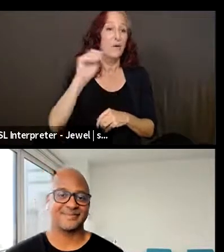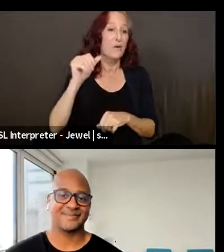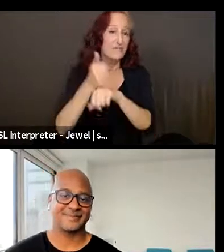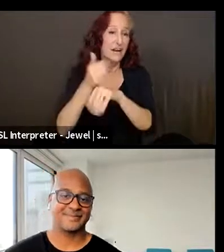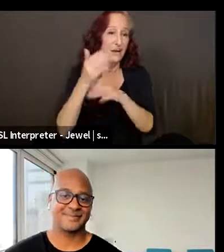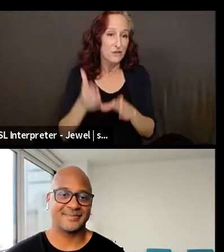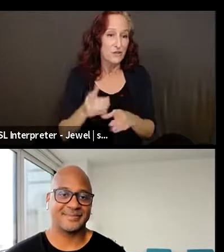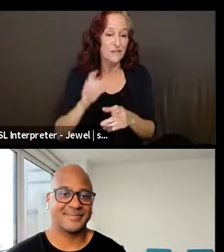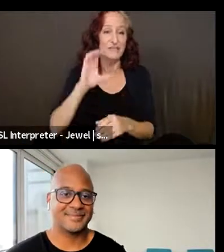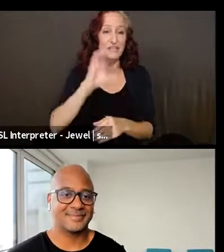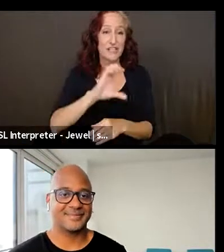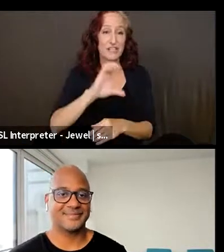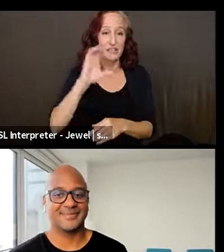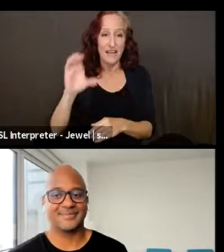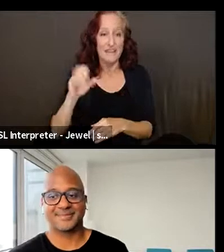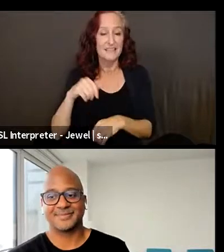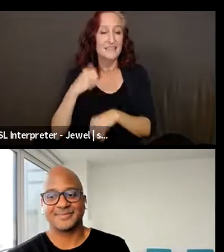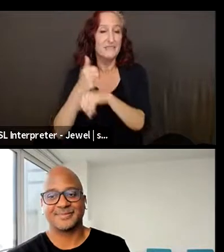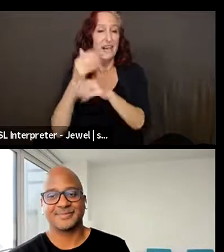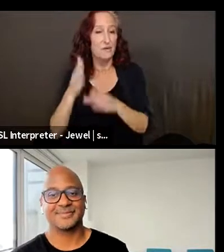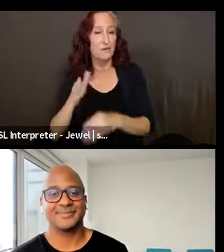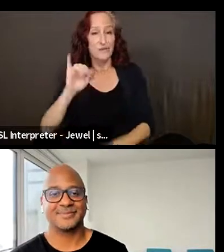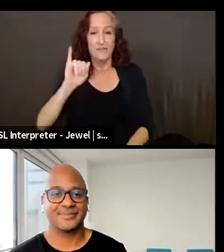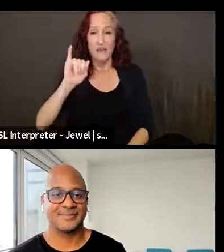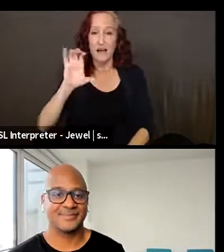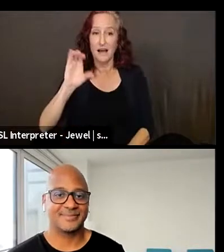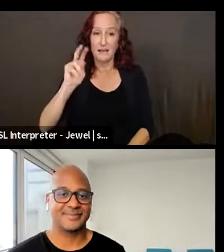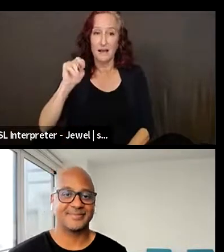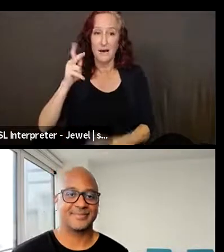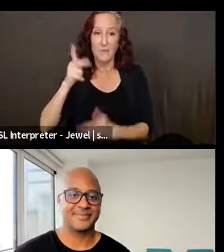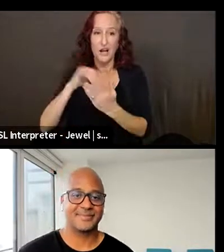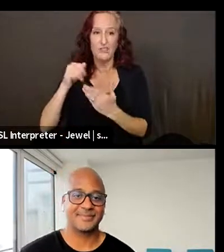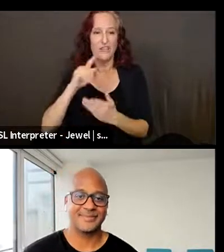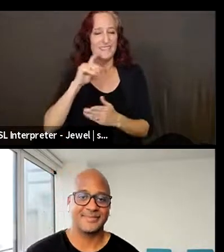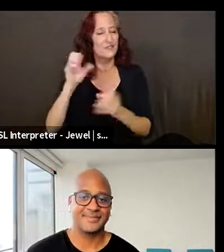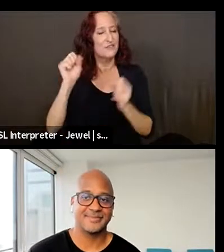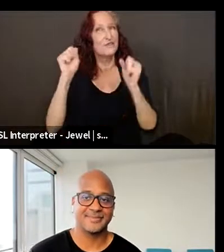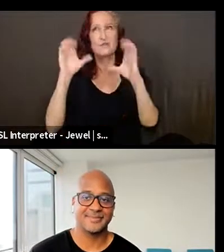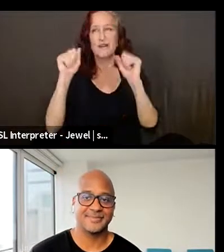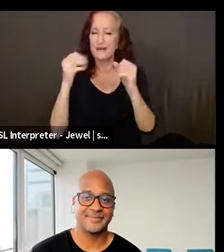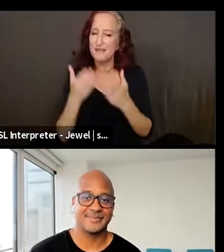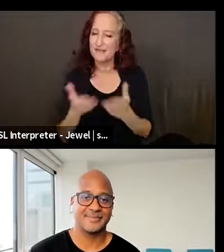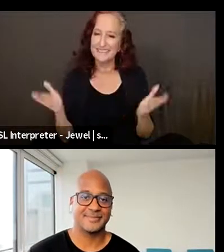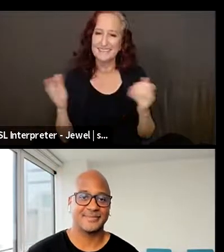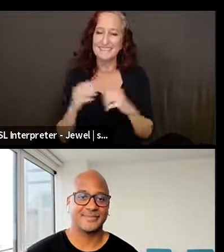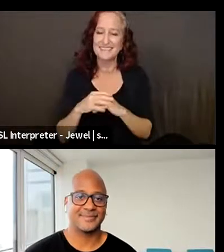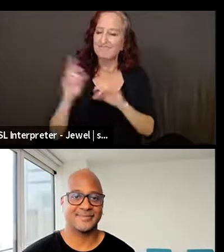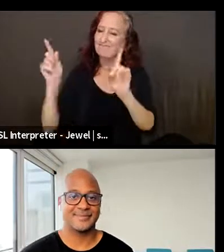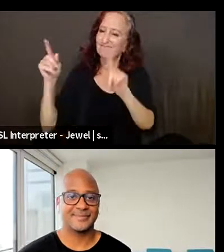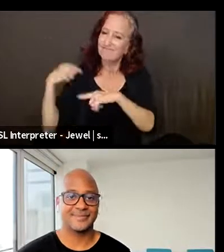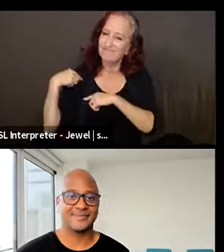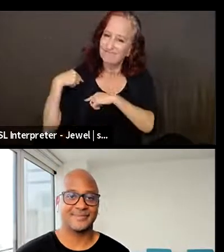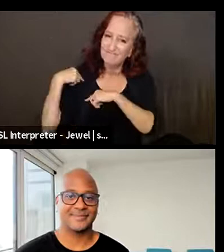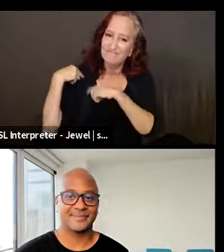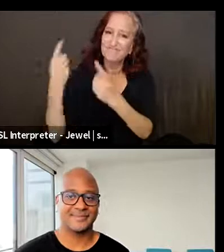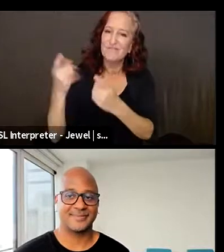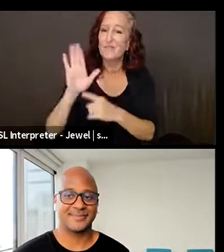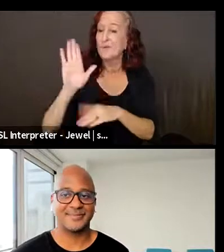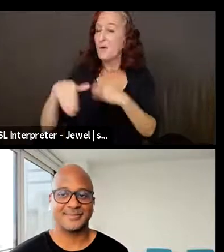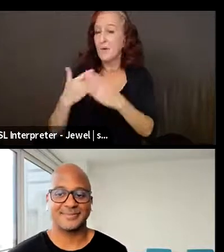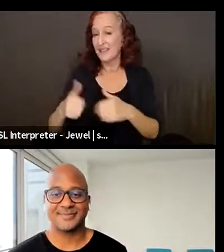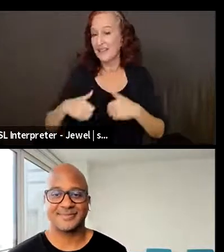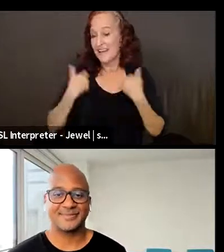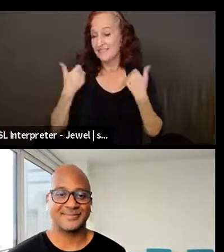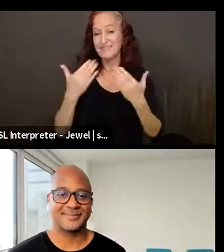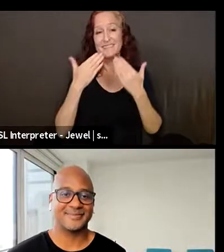and also the founder of the Icon Project, and does incredible things, and has for his entire life. So